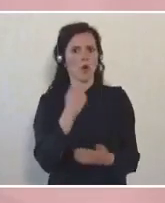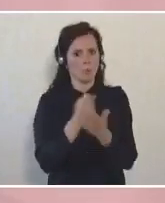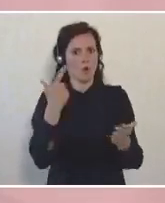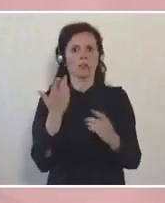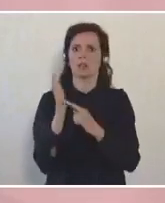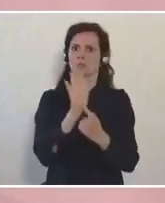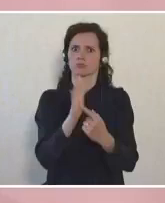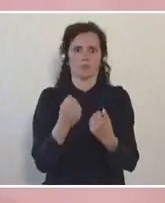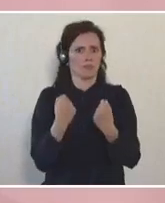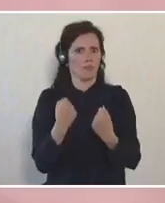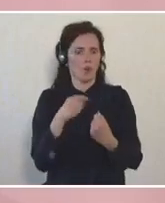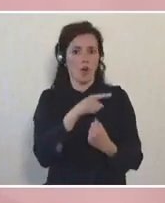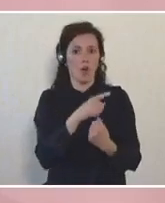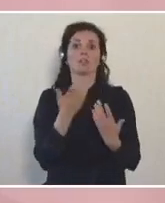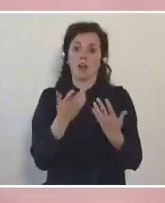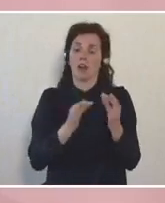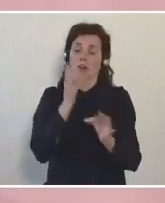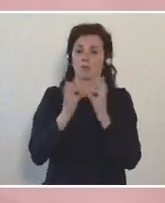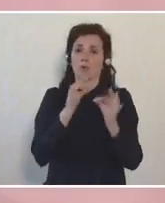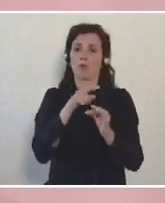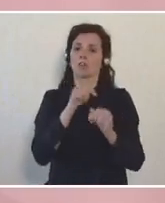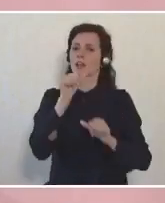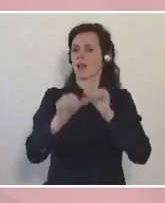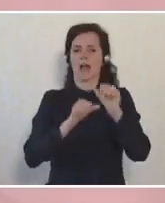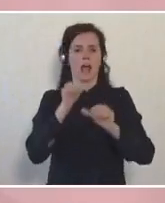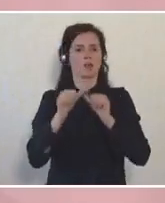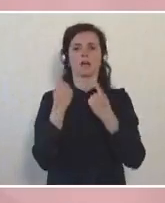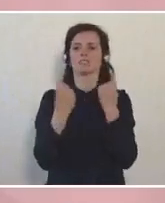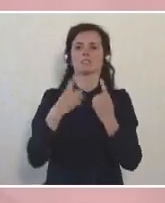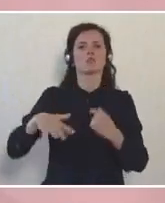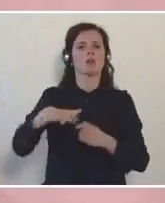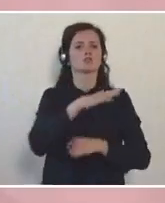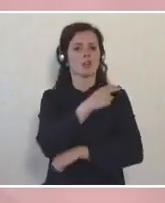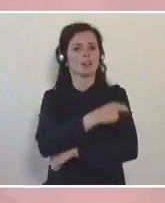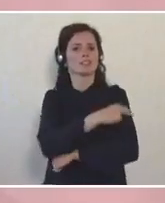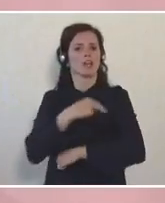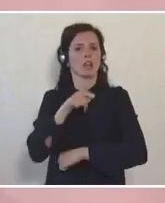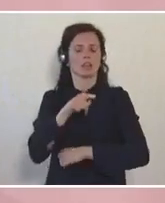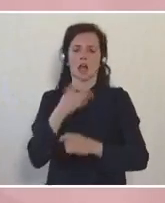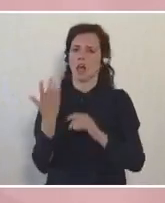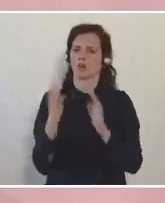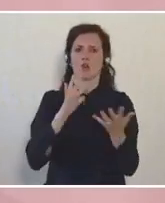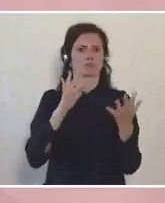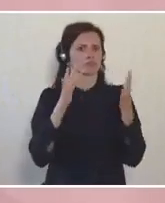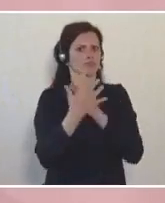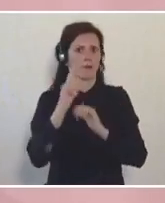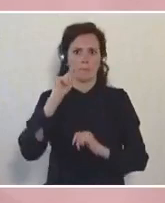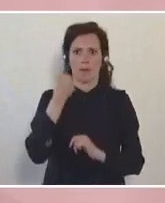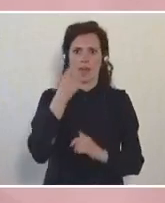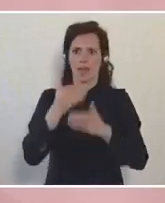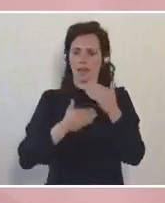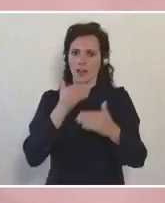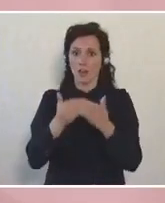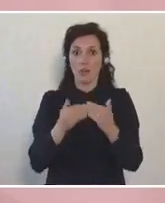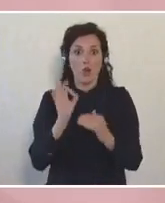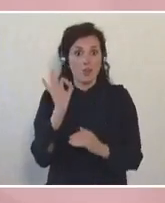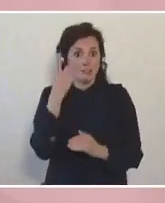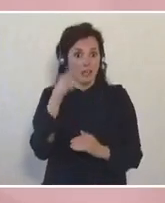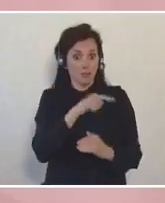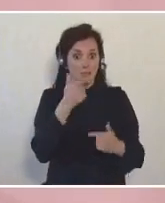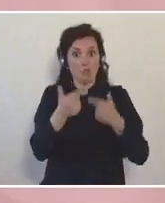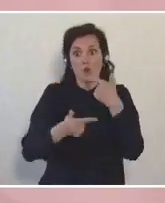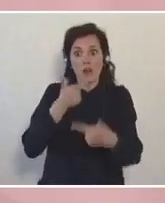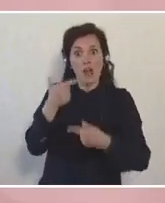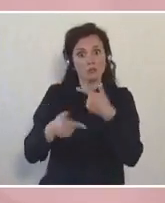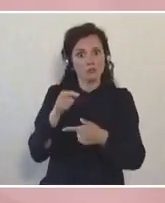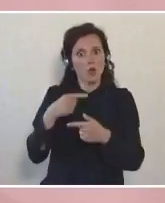because if they keep on having these donations on this rhythm, many of the controversial questions on